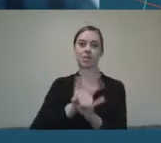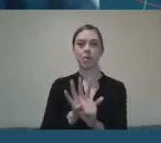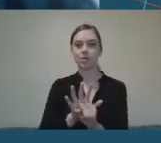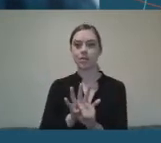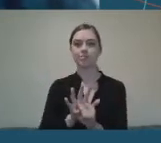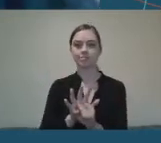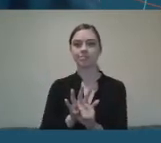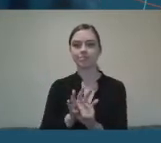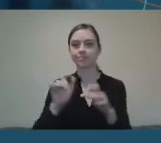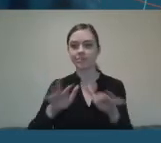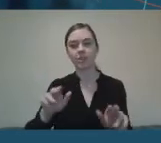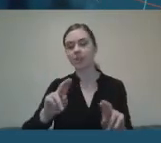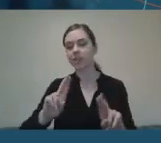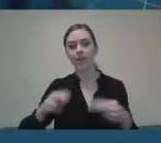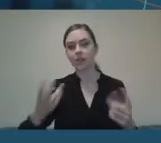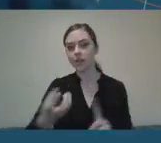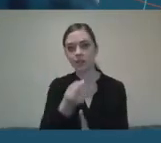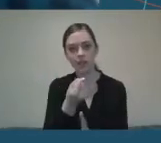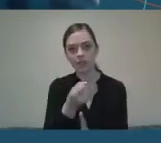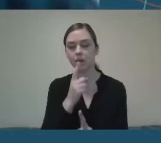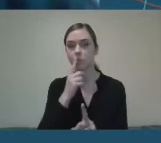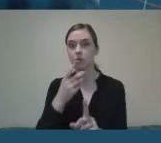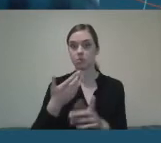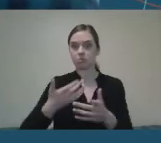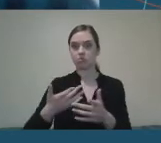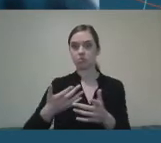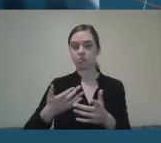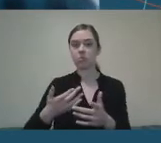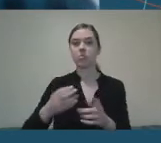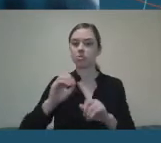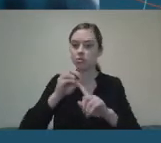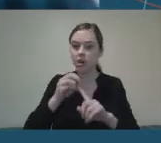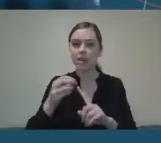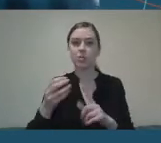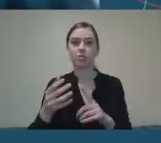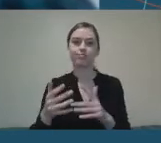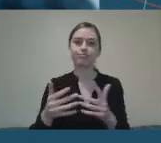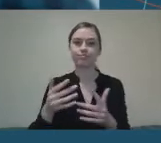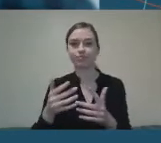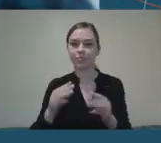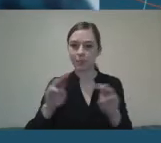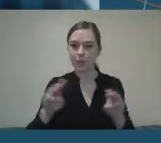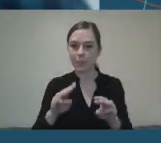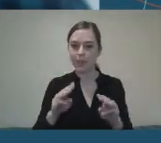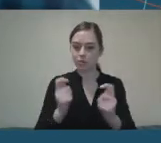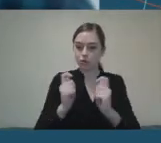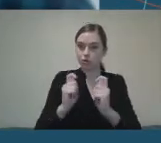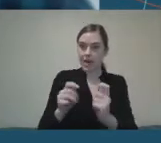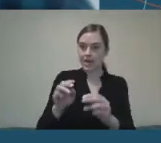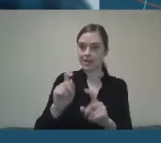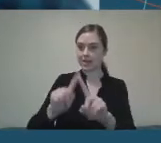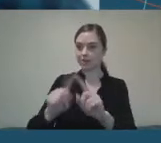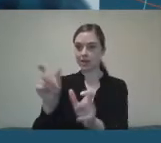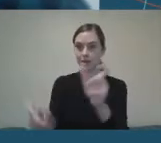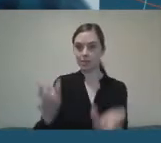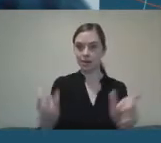able to do it. And since then, what we're looking at is trying to get the people trained up and get the programs put in place. So